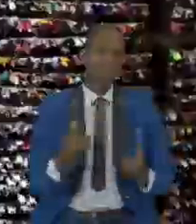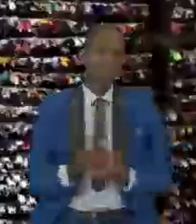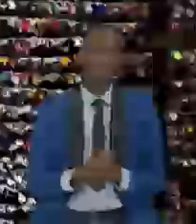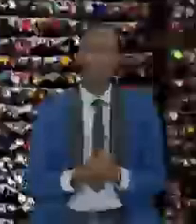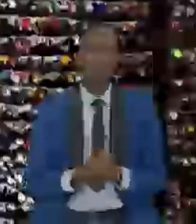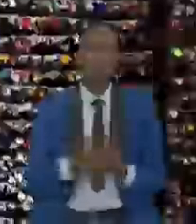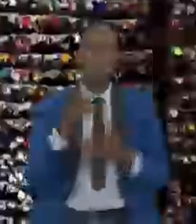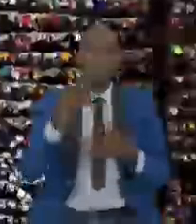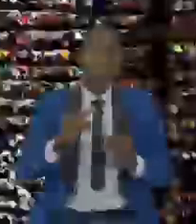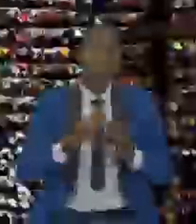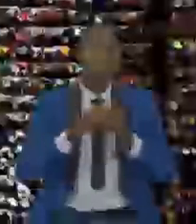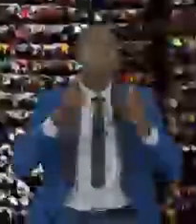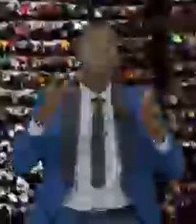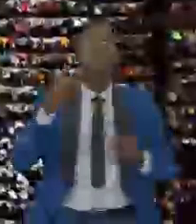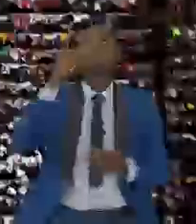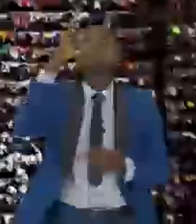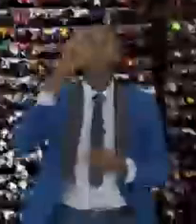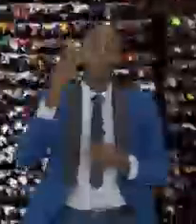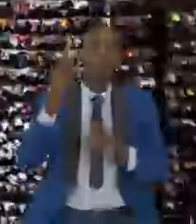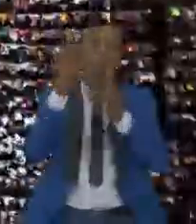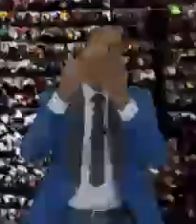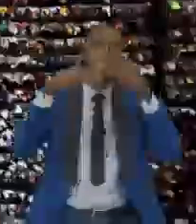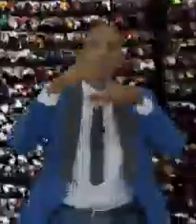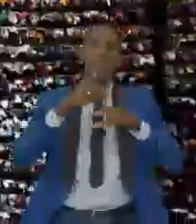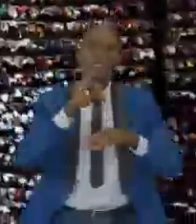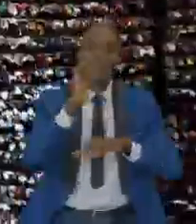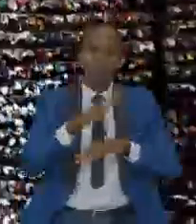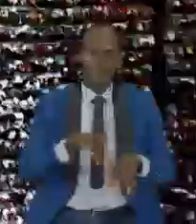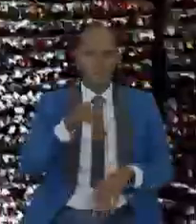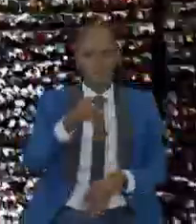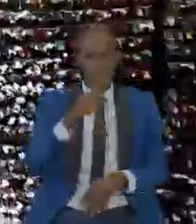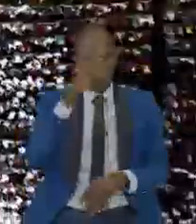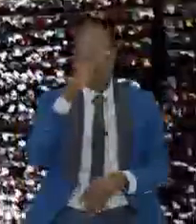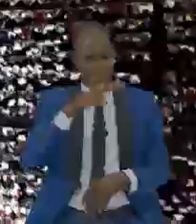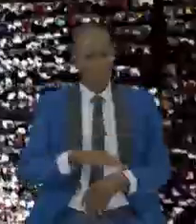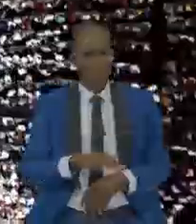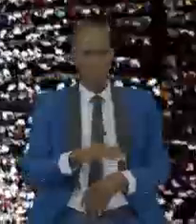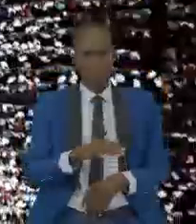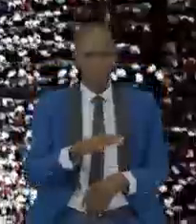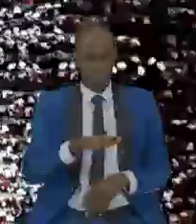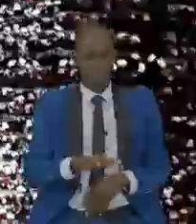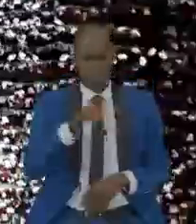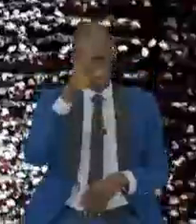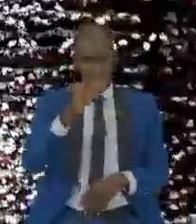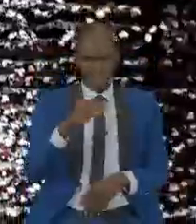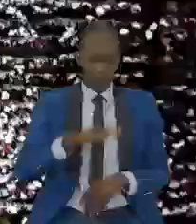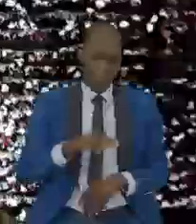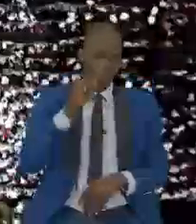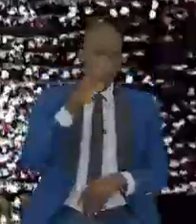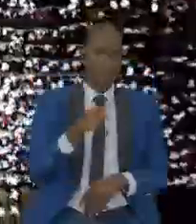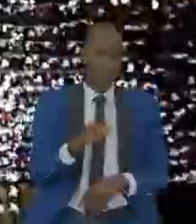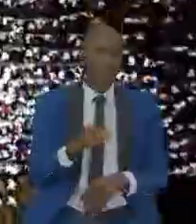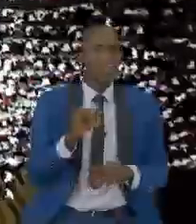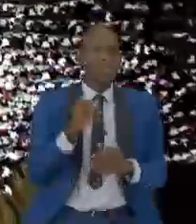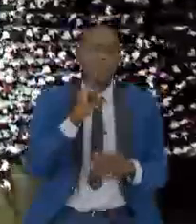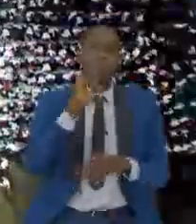of heaven is calling you, little man, little woman. He's calling you that you'll be